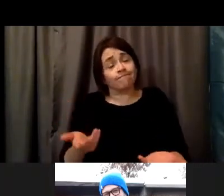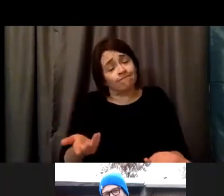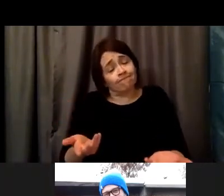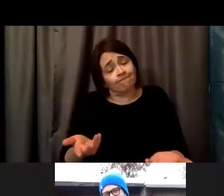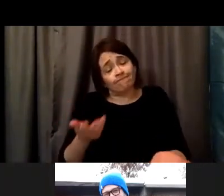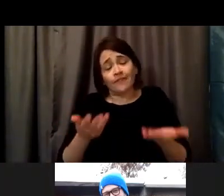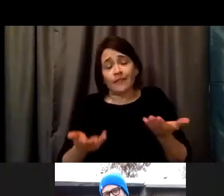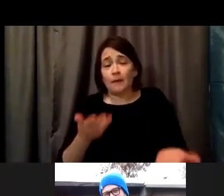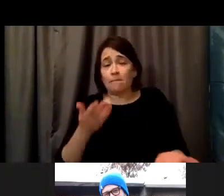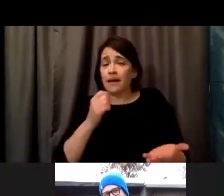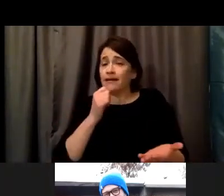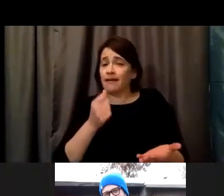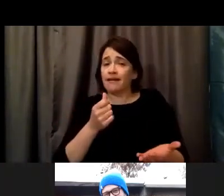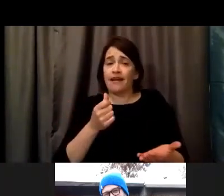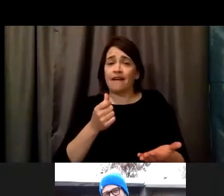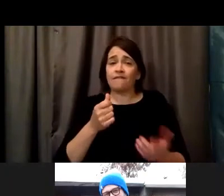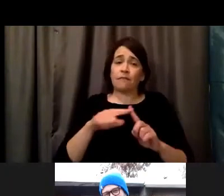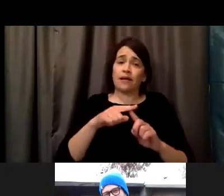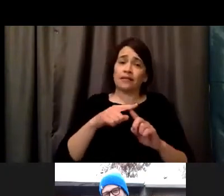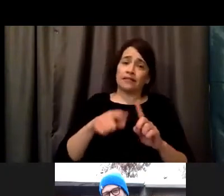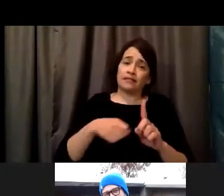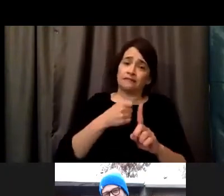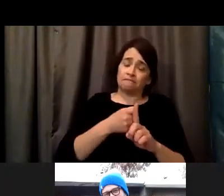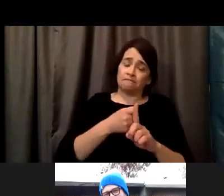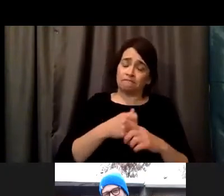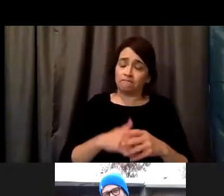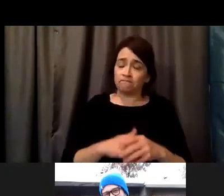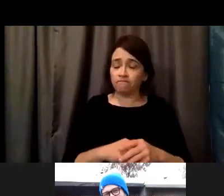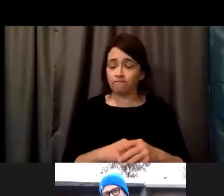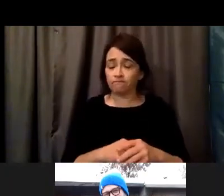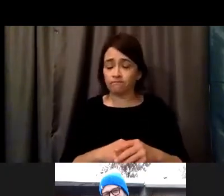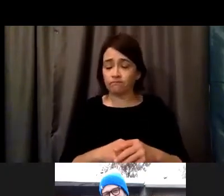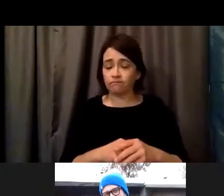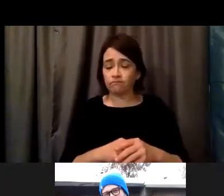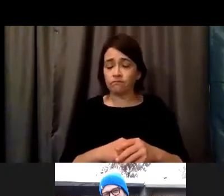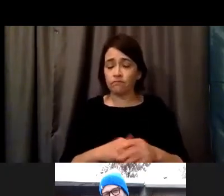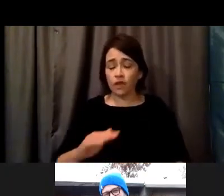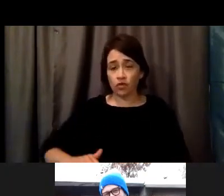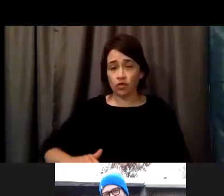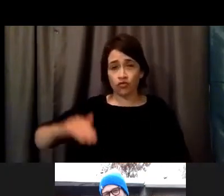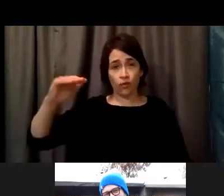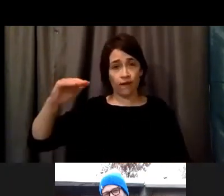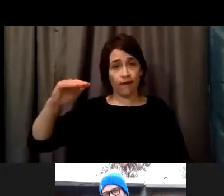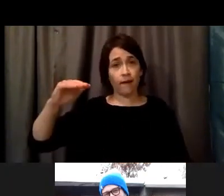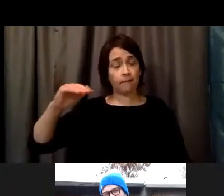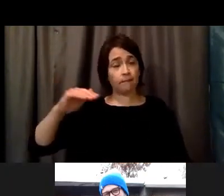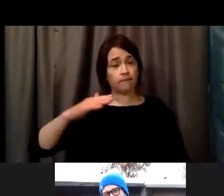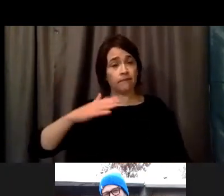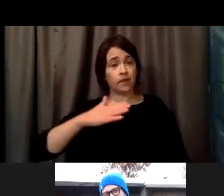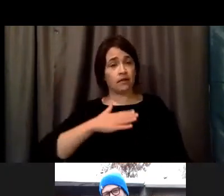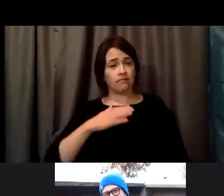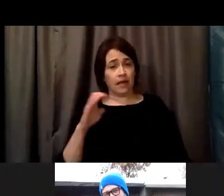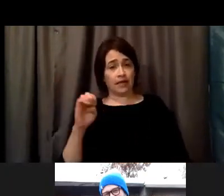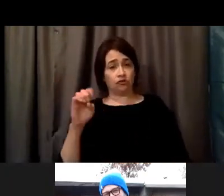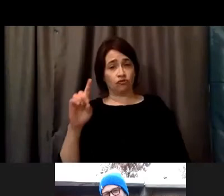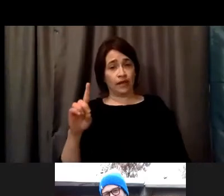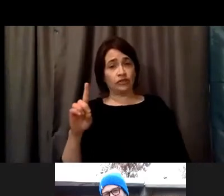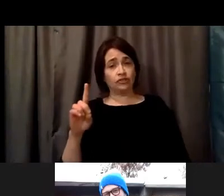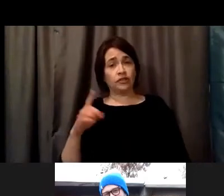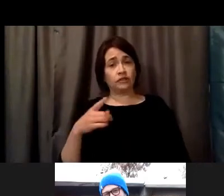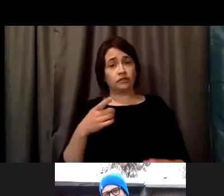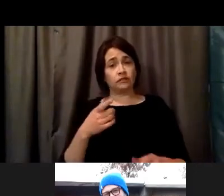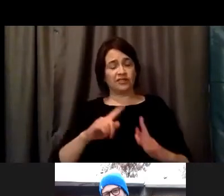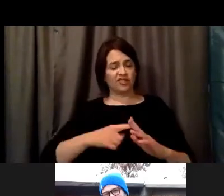I was fortunate to have received my education from kindergarten, and to